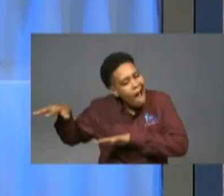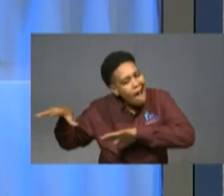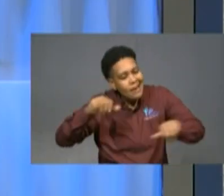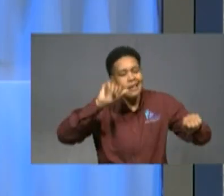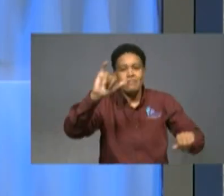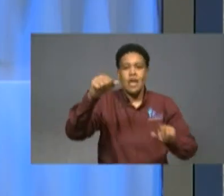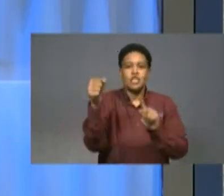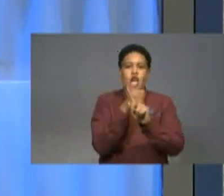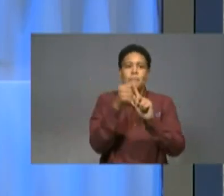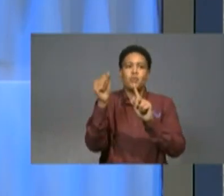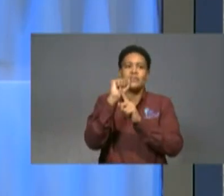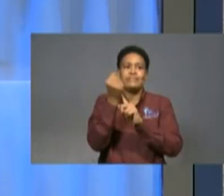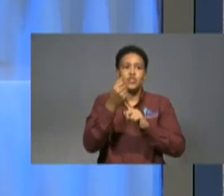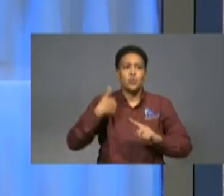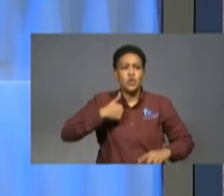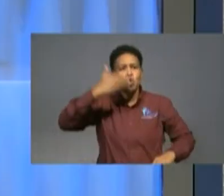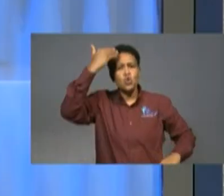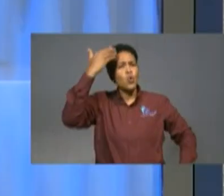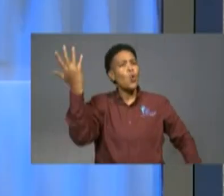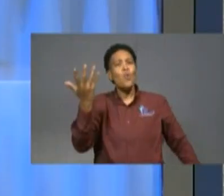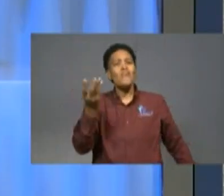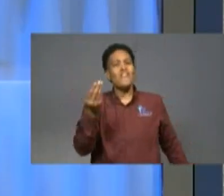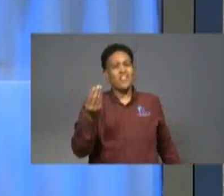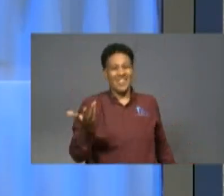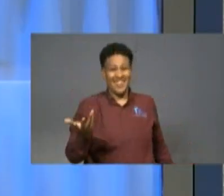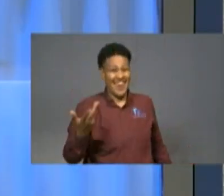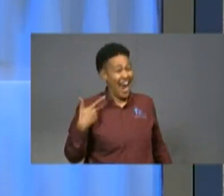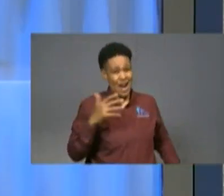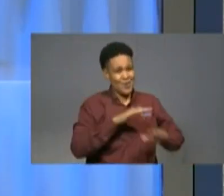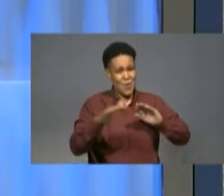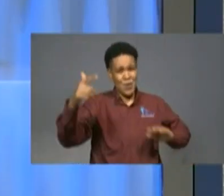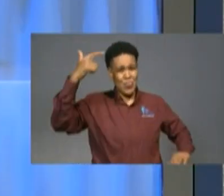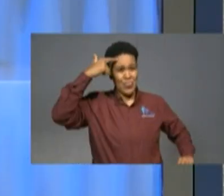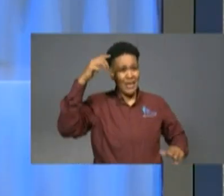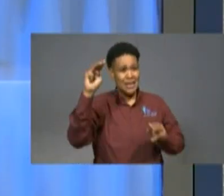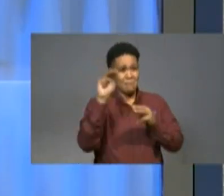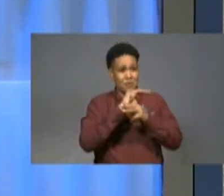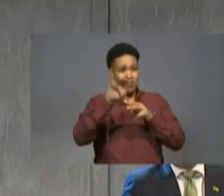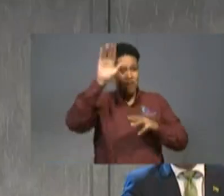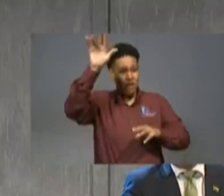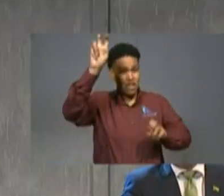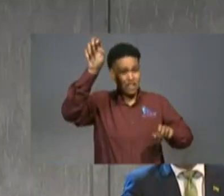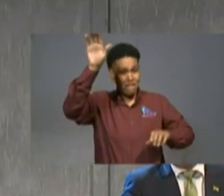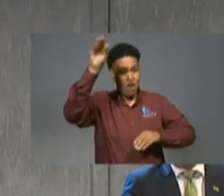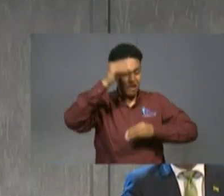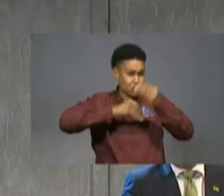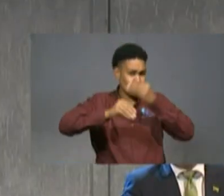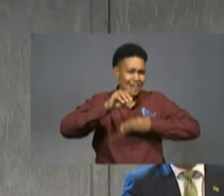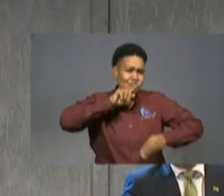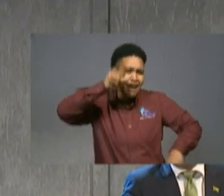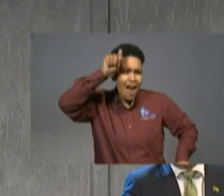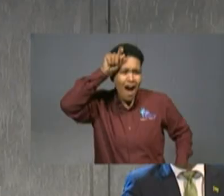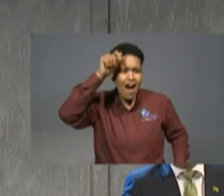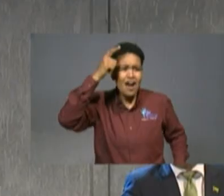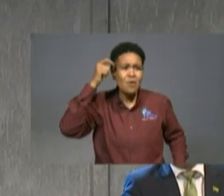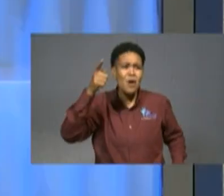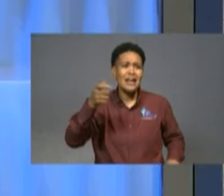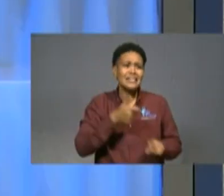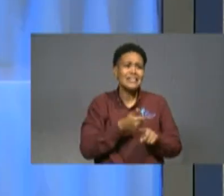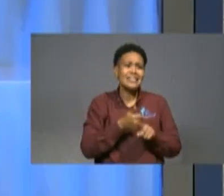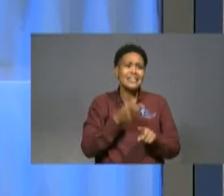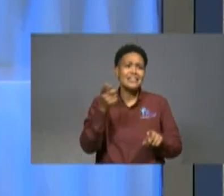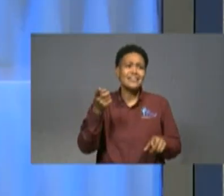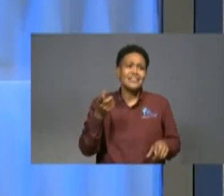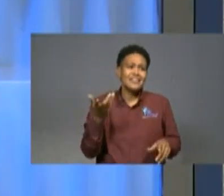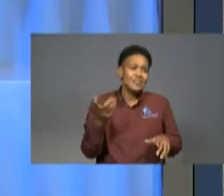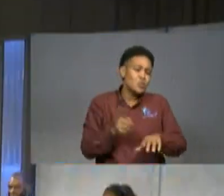abusive situation. We know what it feels like. I don't think the Minister of Foreign Affairs understands it because she's been on a plane for just too